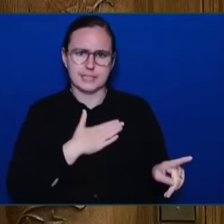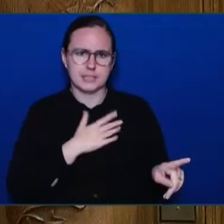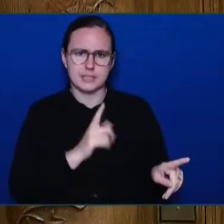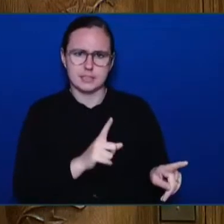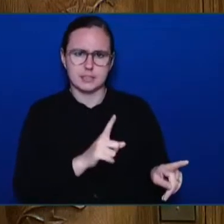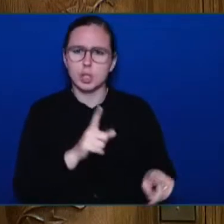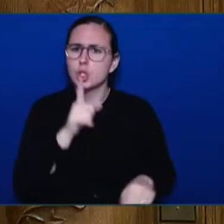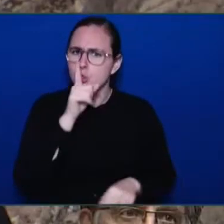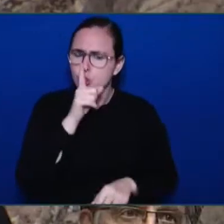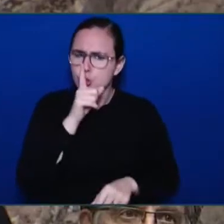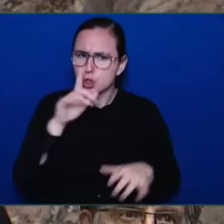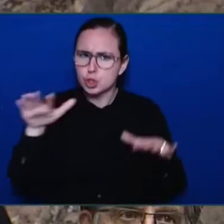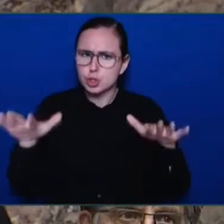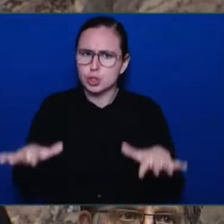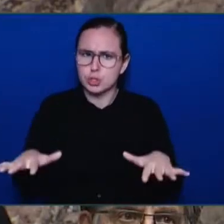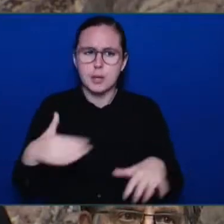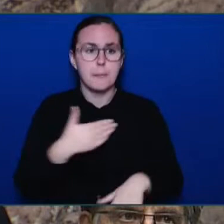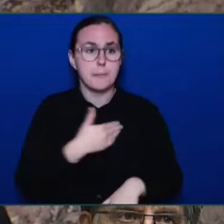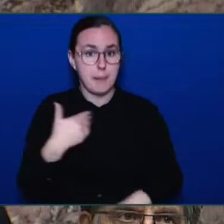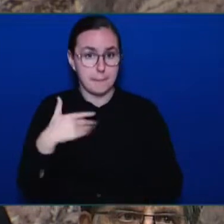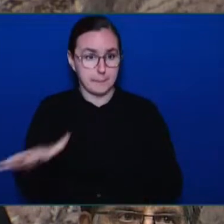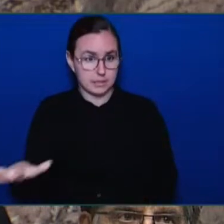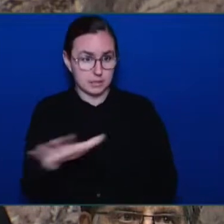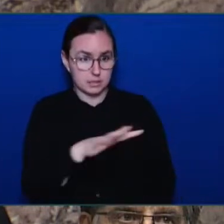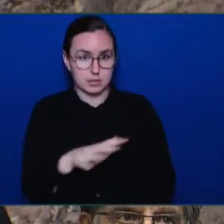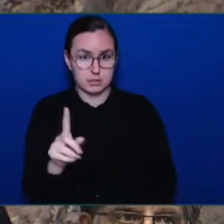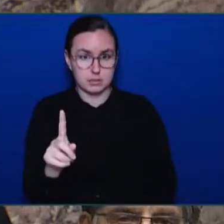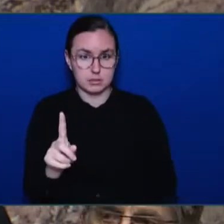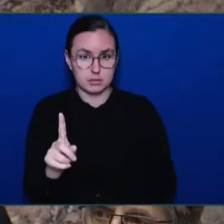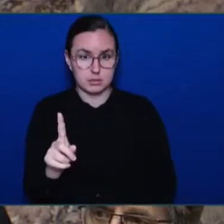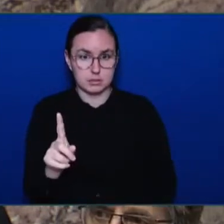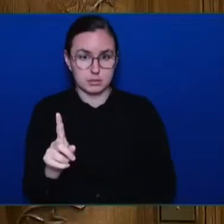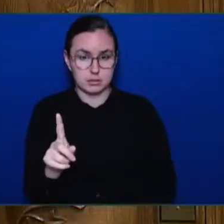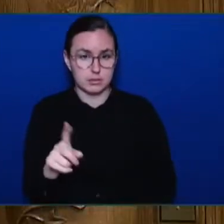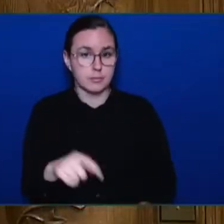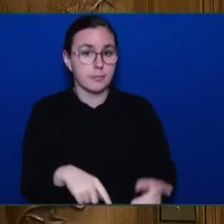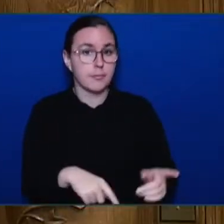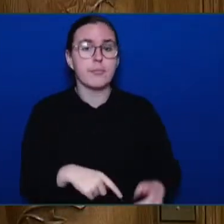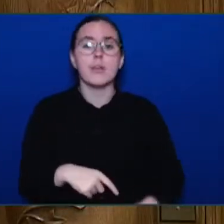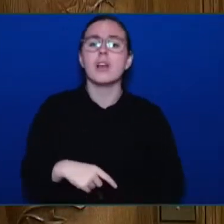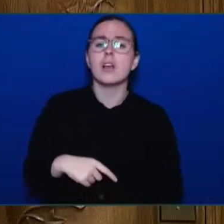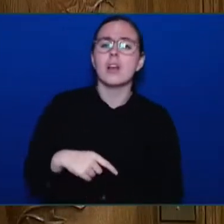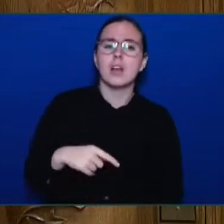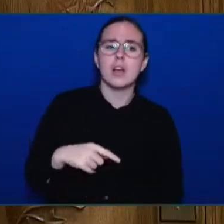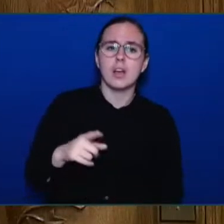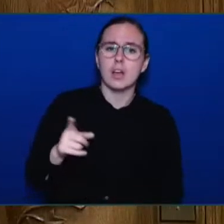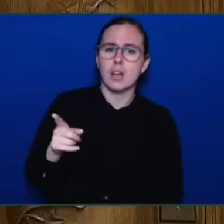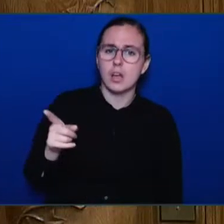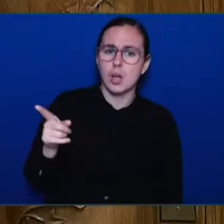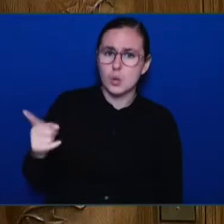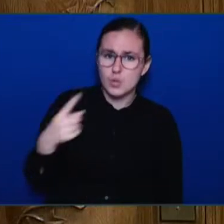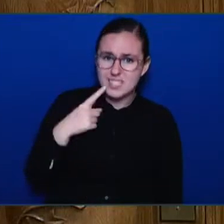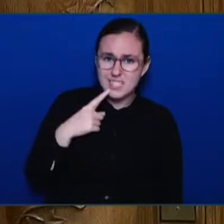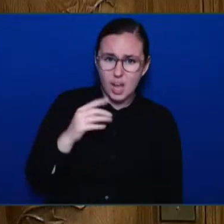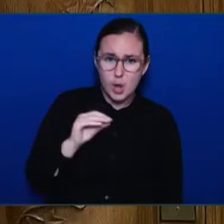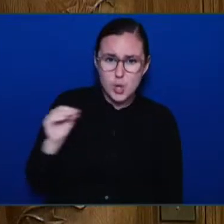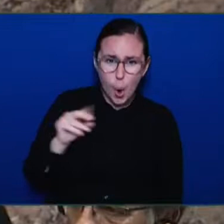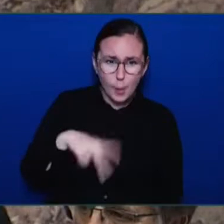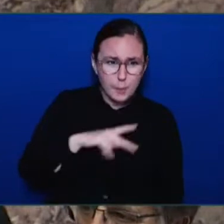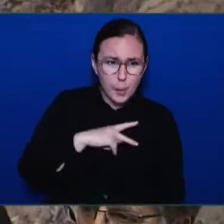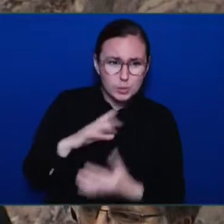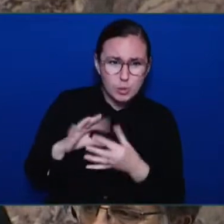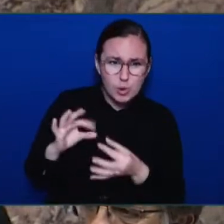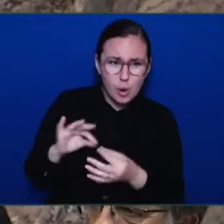apologies, Mr. Speaker. Did you say no personal comments? We don't have to attack personally that anybody. When we look around the house here.